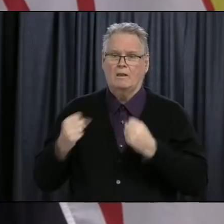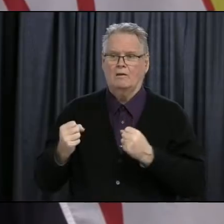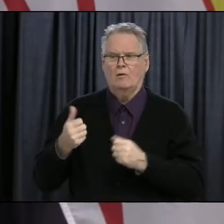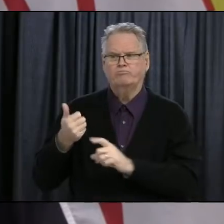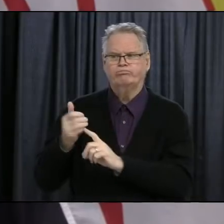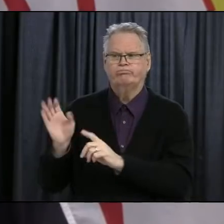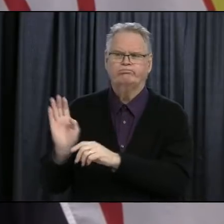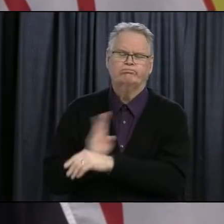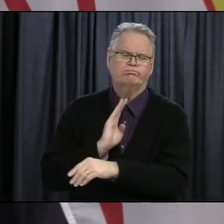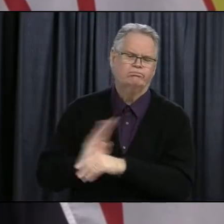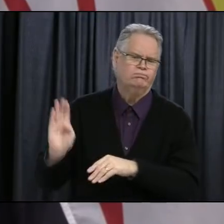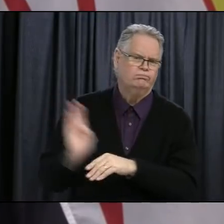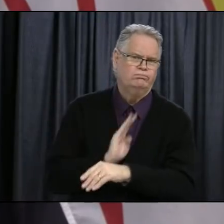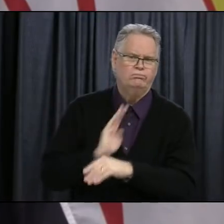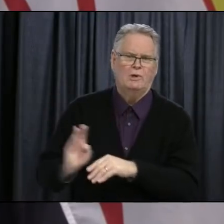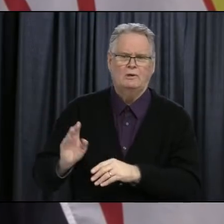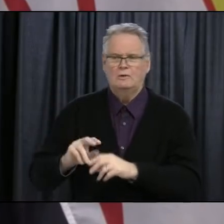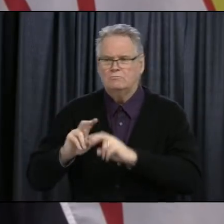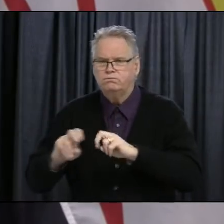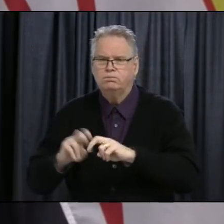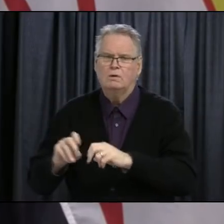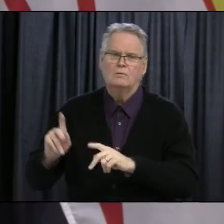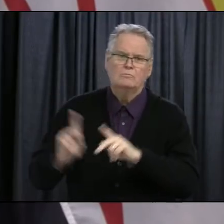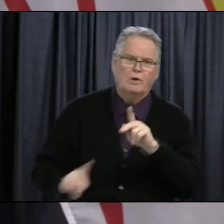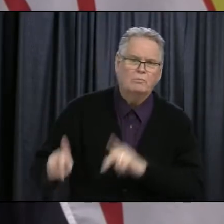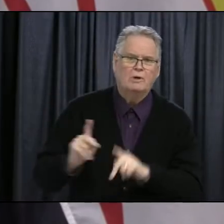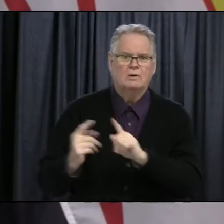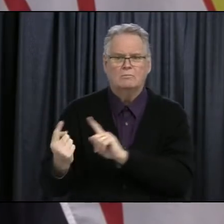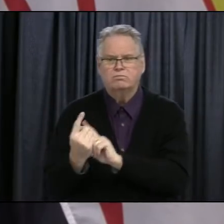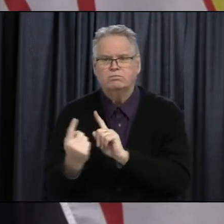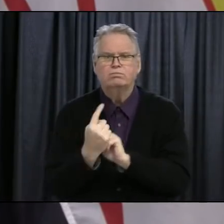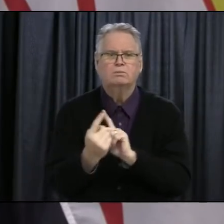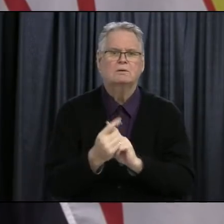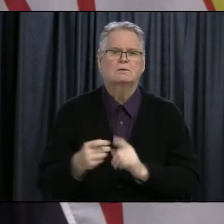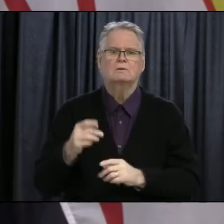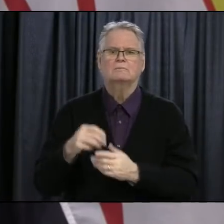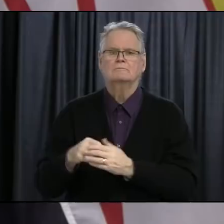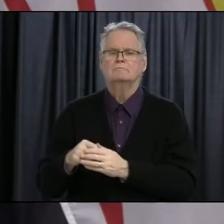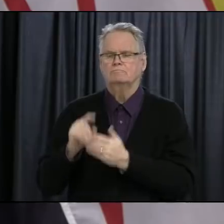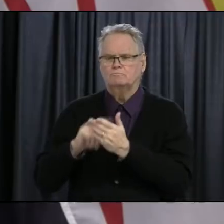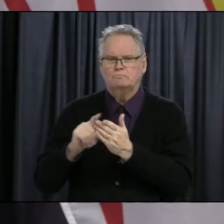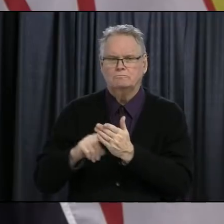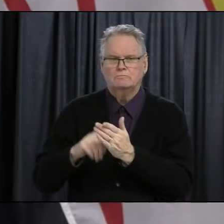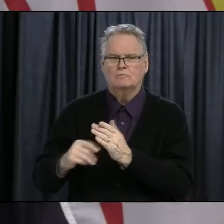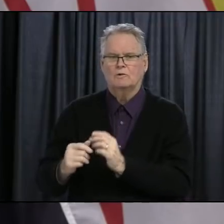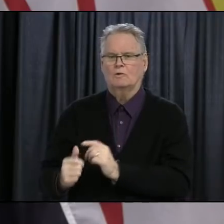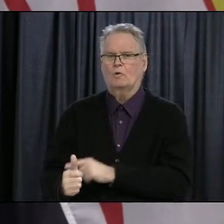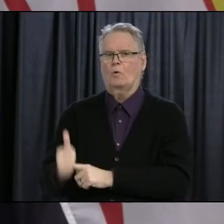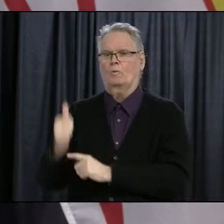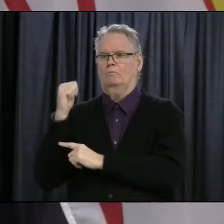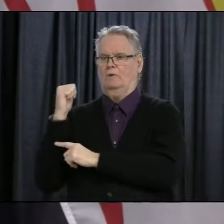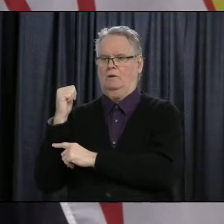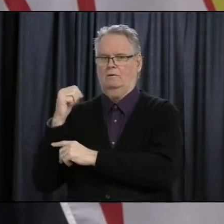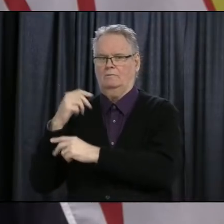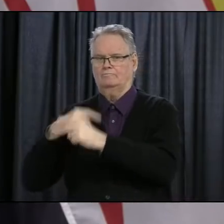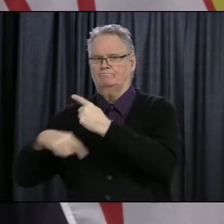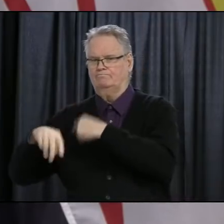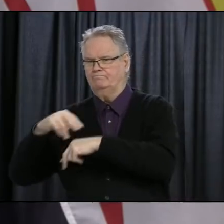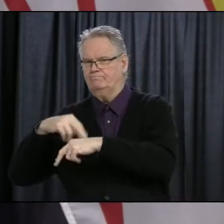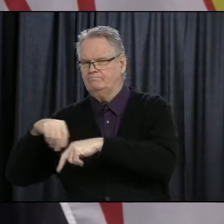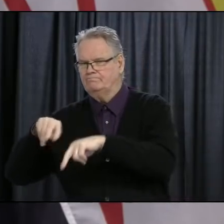So, but certainly what we have seen in those under 20 is that the majority of them had fairly